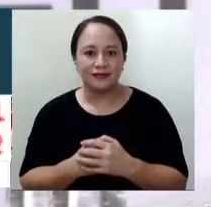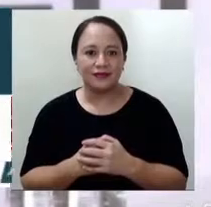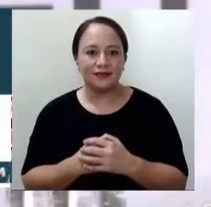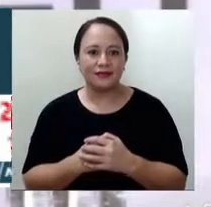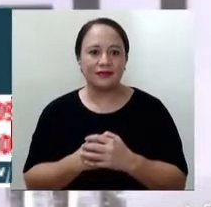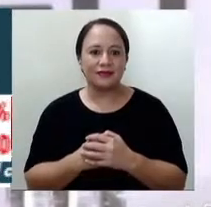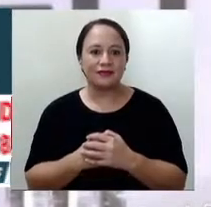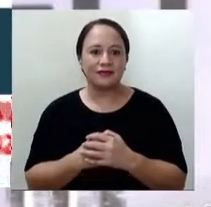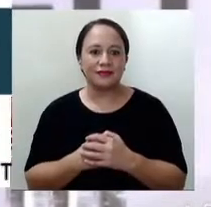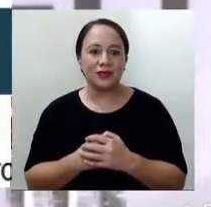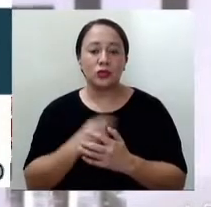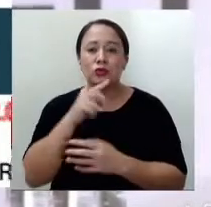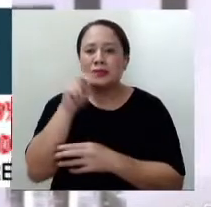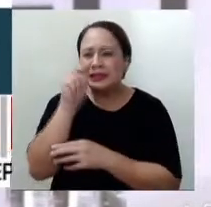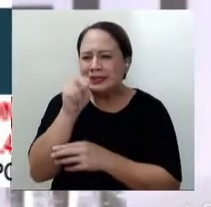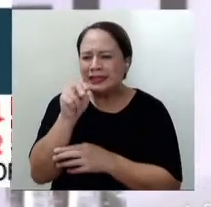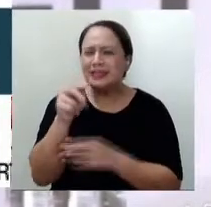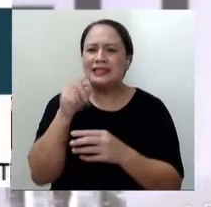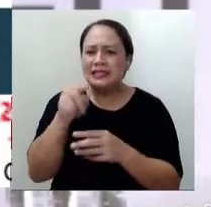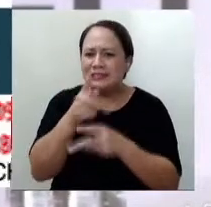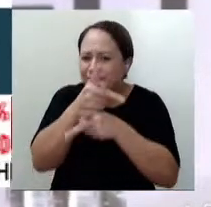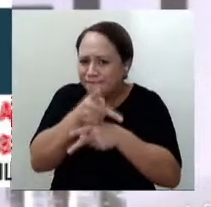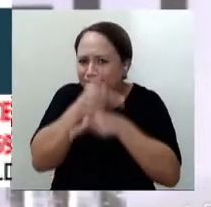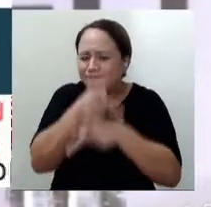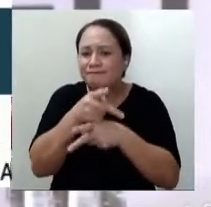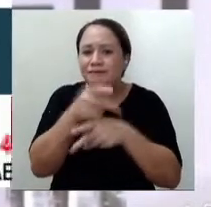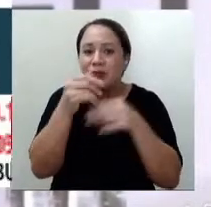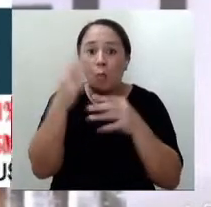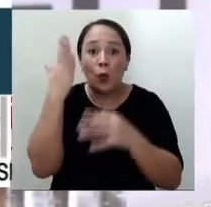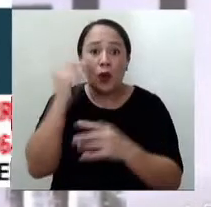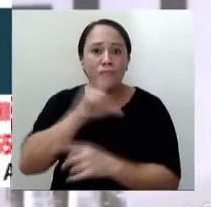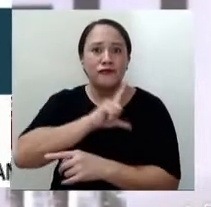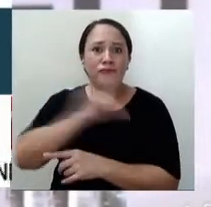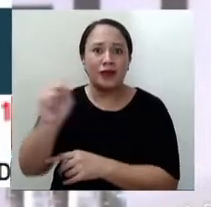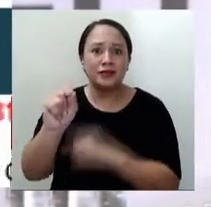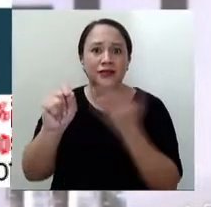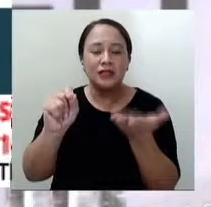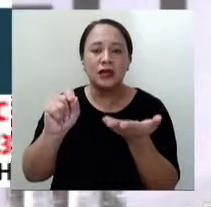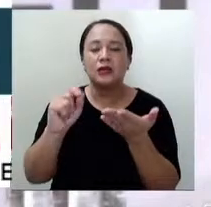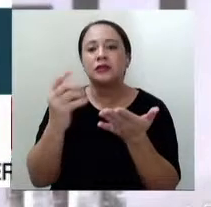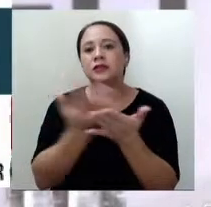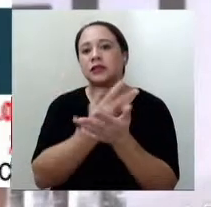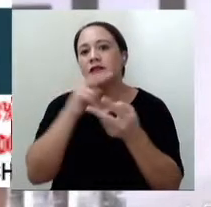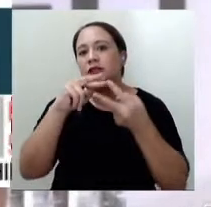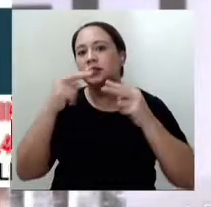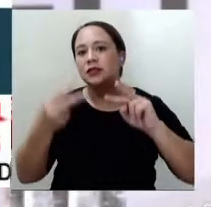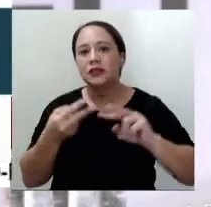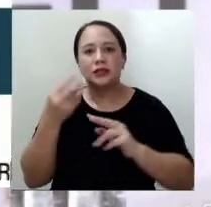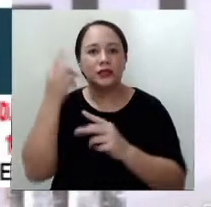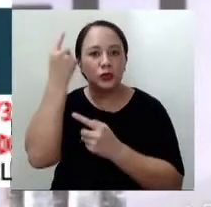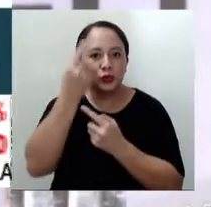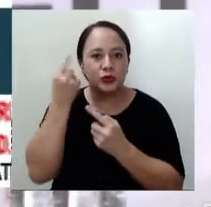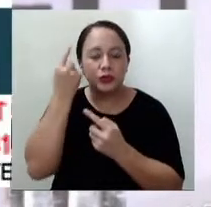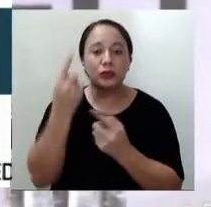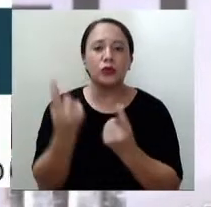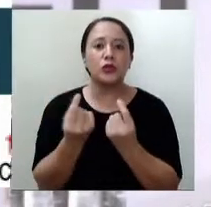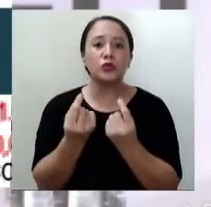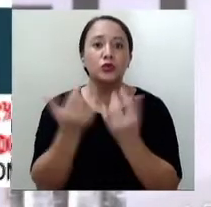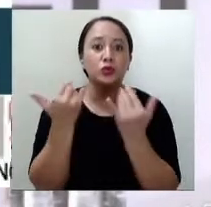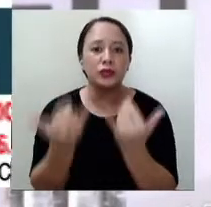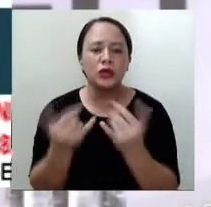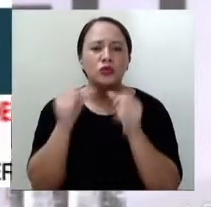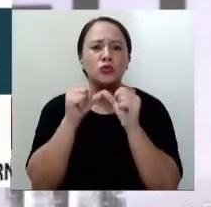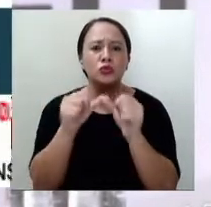Kailangan talaga bantayan po natin dahil baka biglang maging variant of concern. So ano gagawin natin? Patuloy